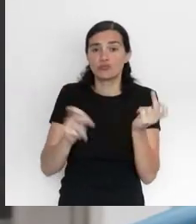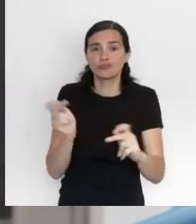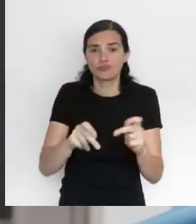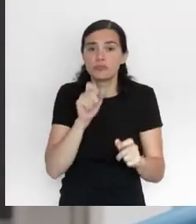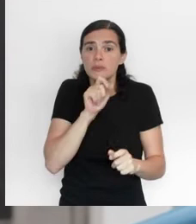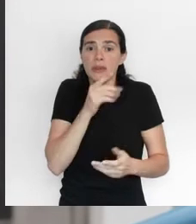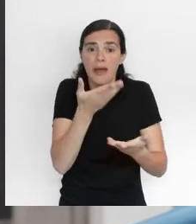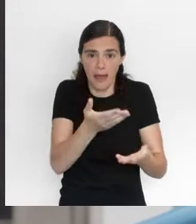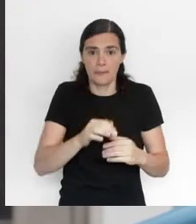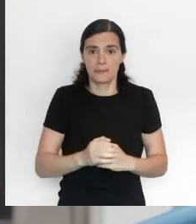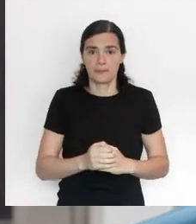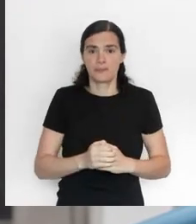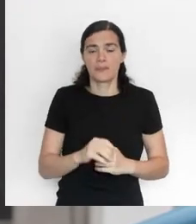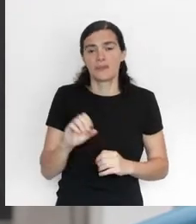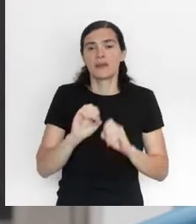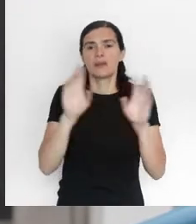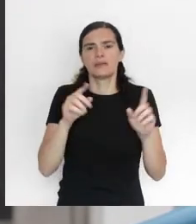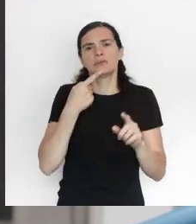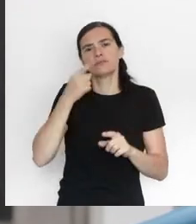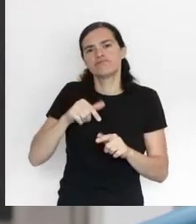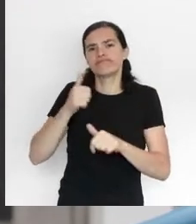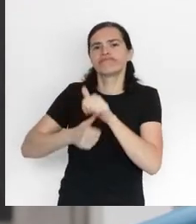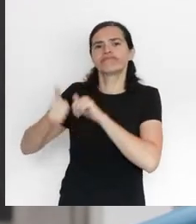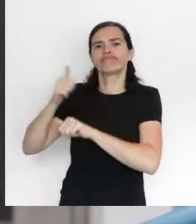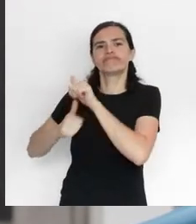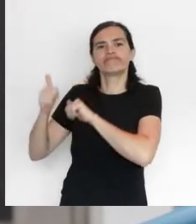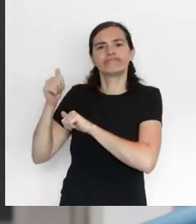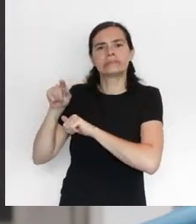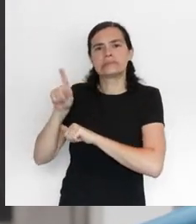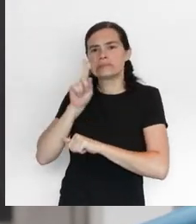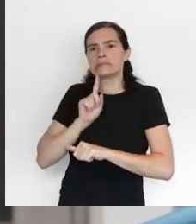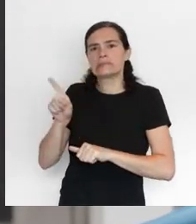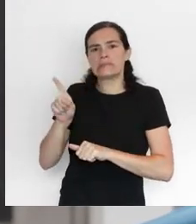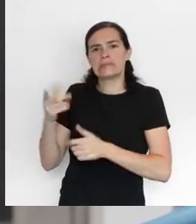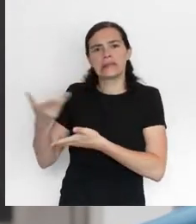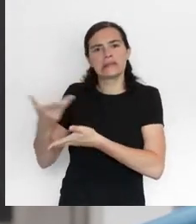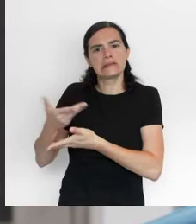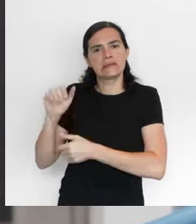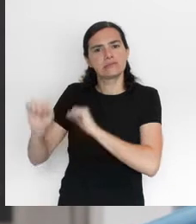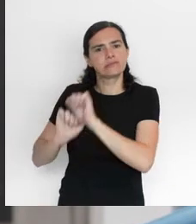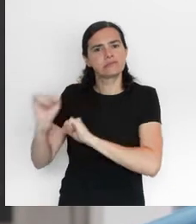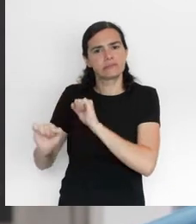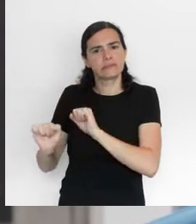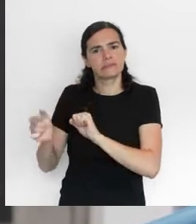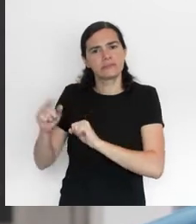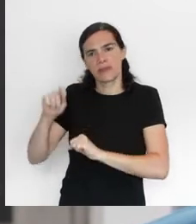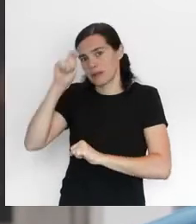comes is a possibility. Of course, it goes back to a relationship